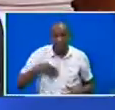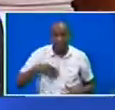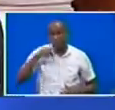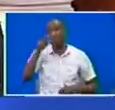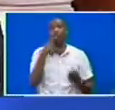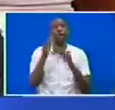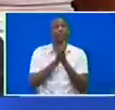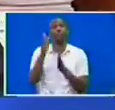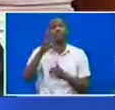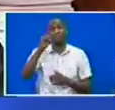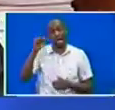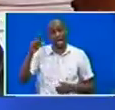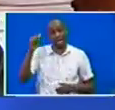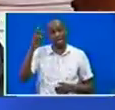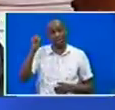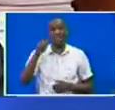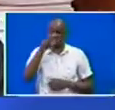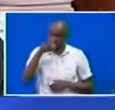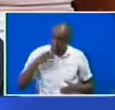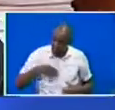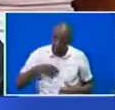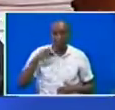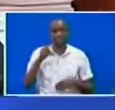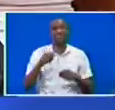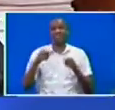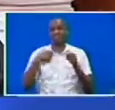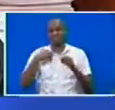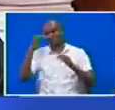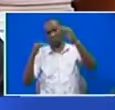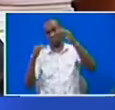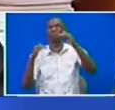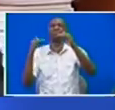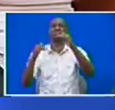talking about, the Duale you're talking about, those they don't play my league.